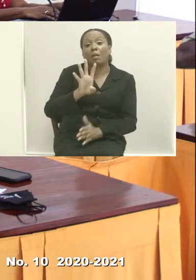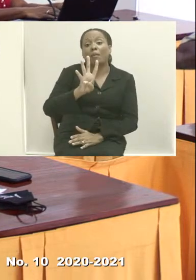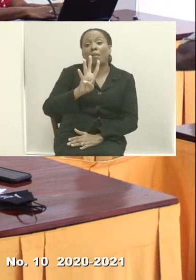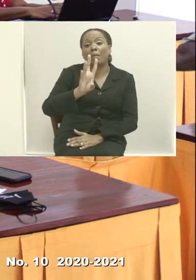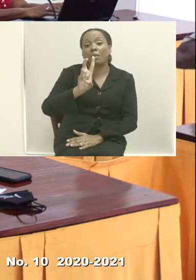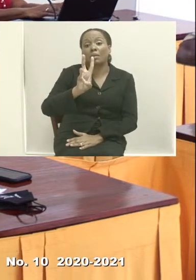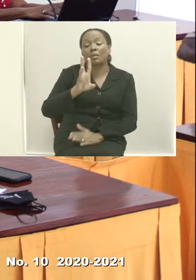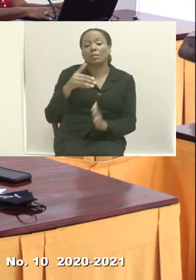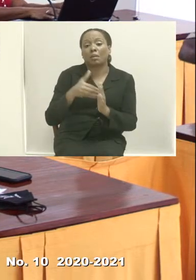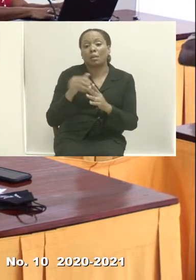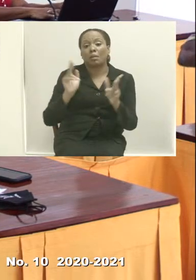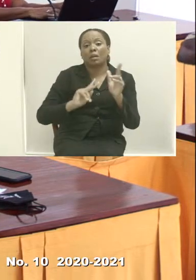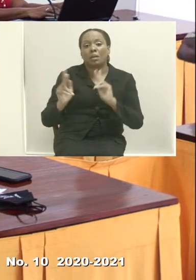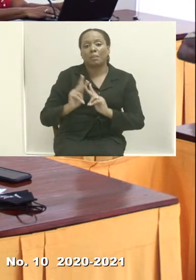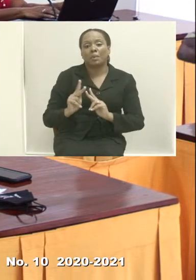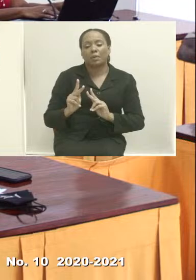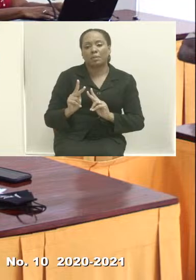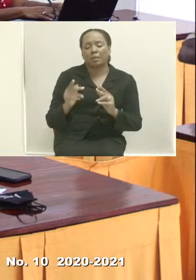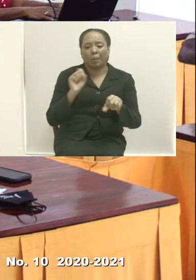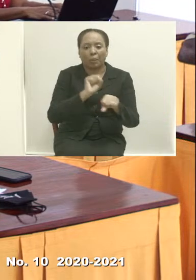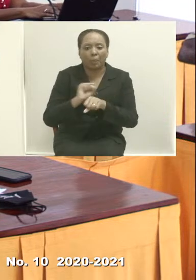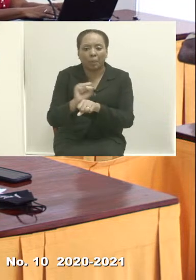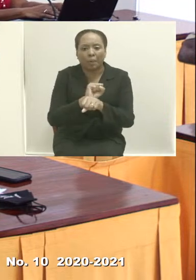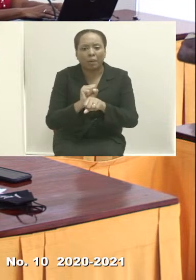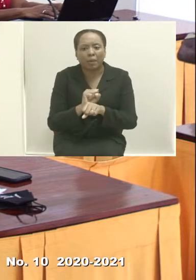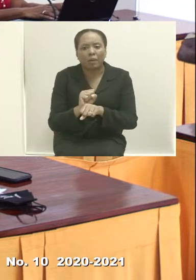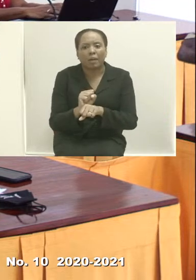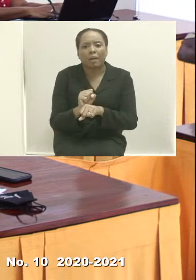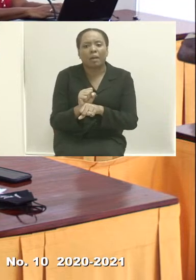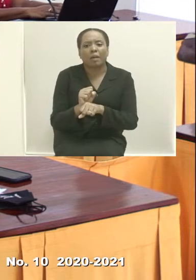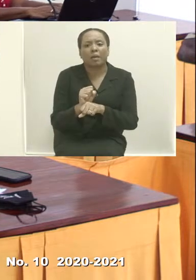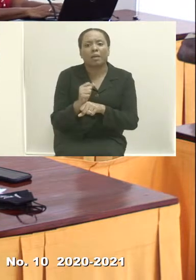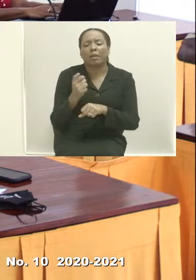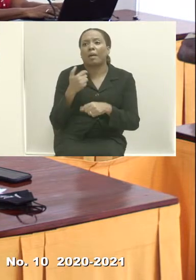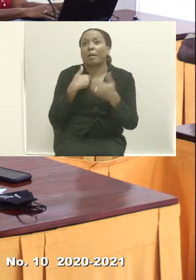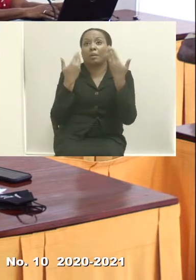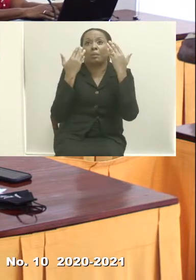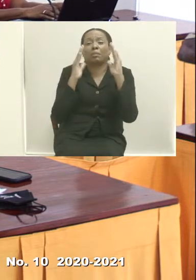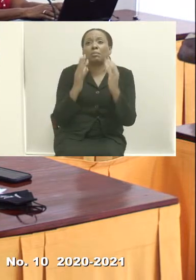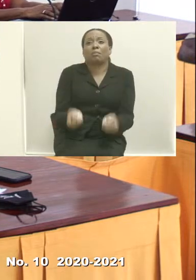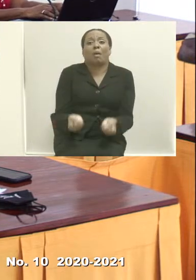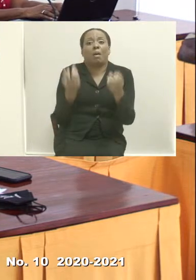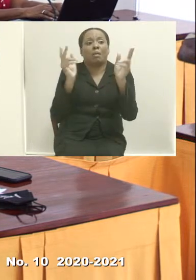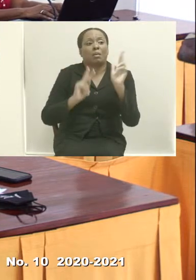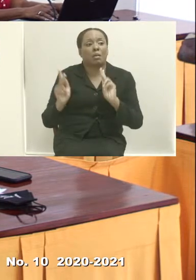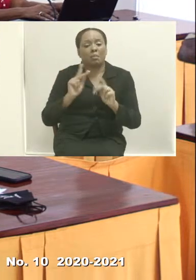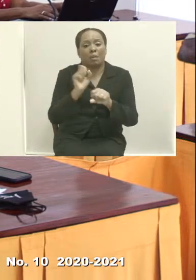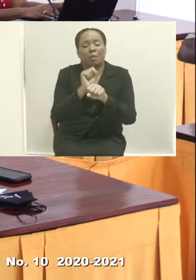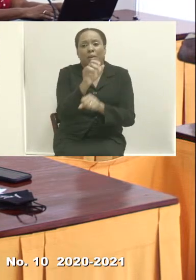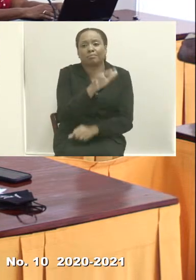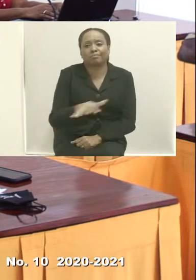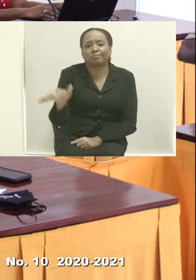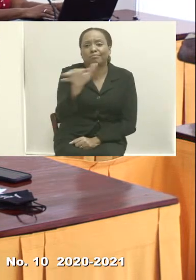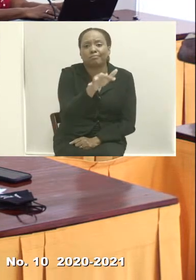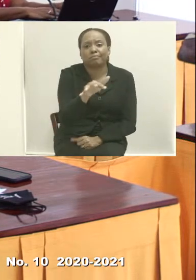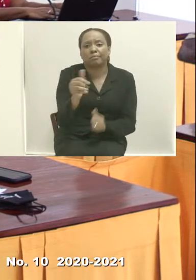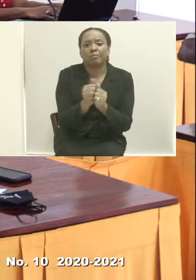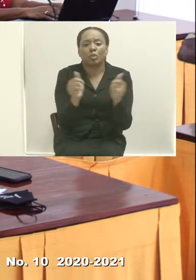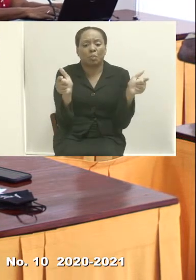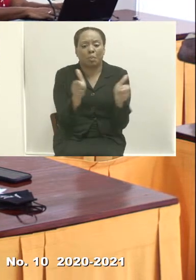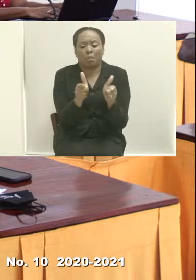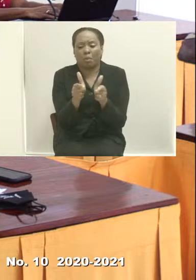say specifically what is the status of the employment level today across the entire MSME set of enterprises, it